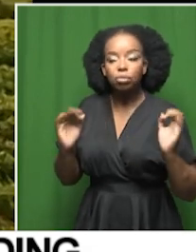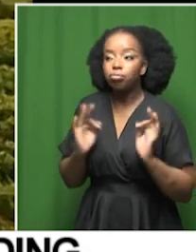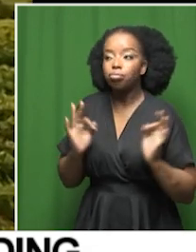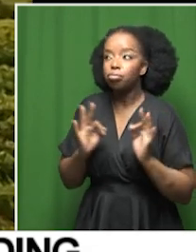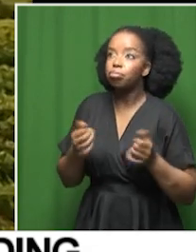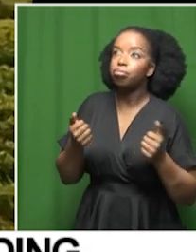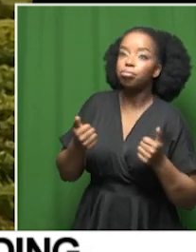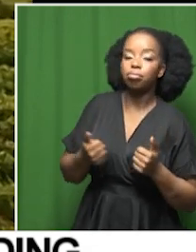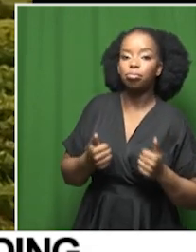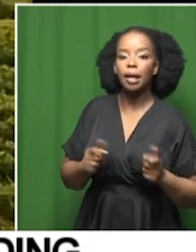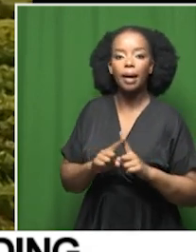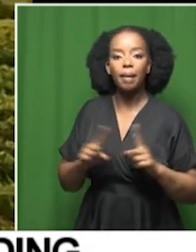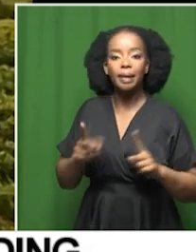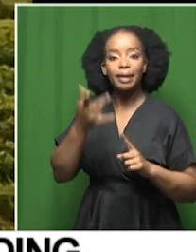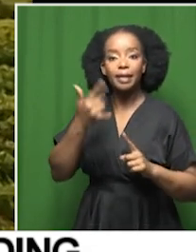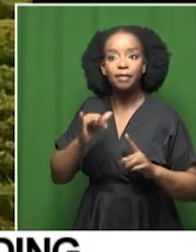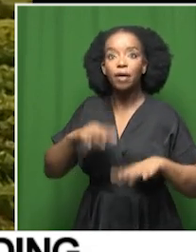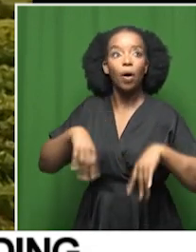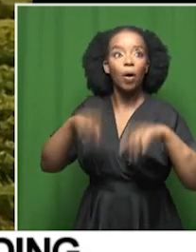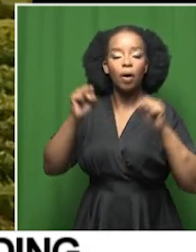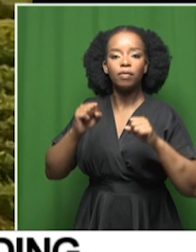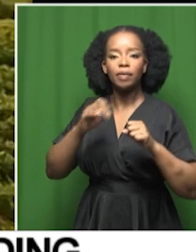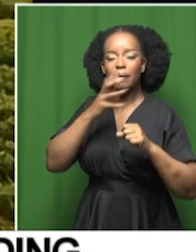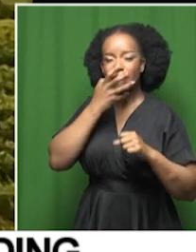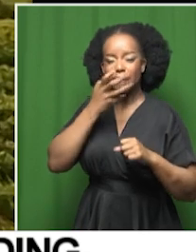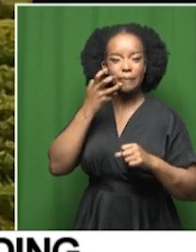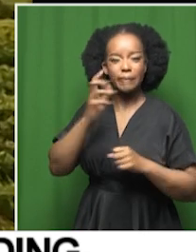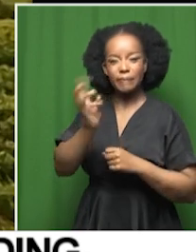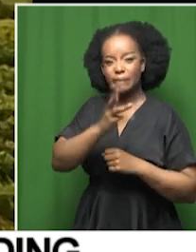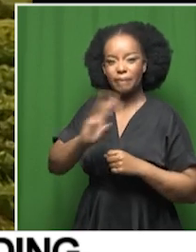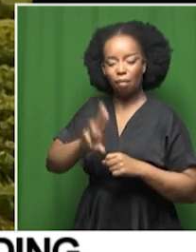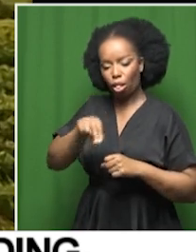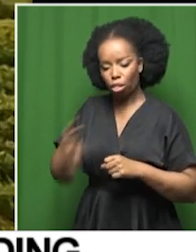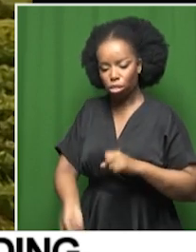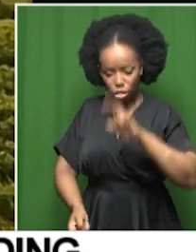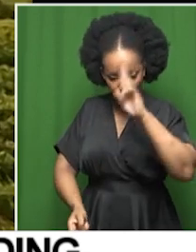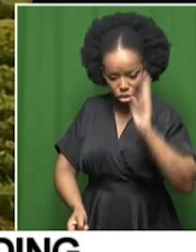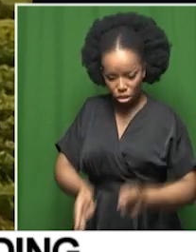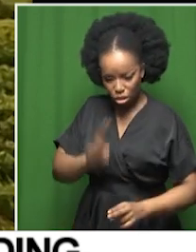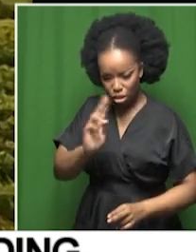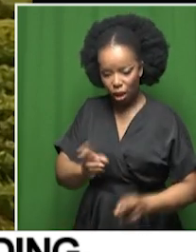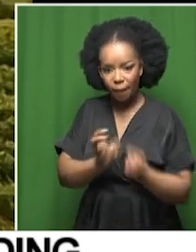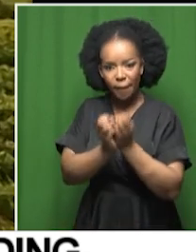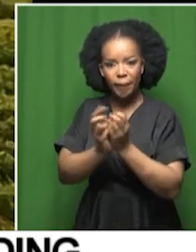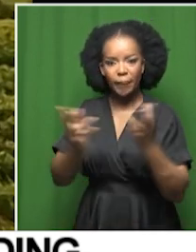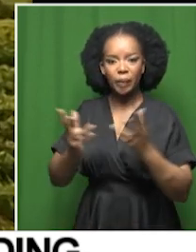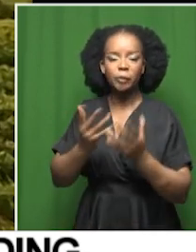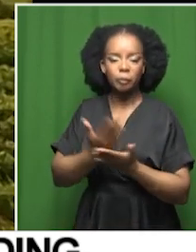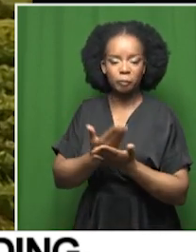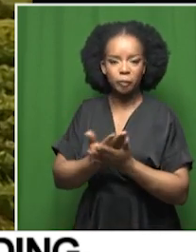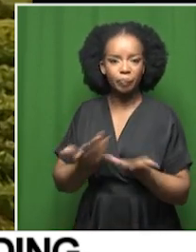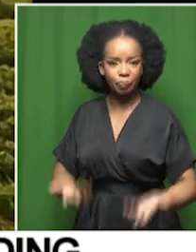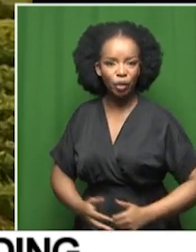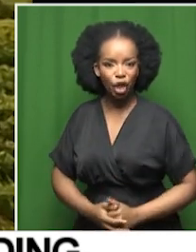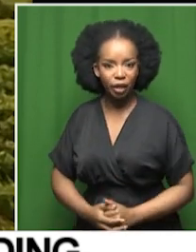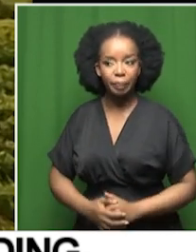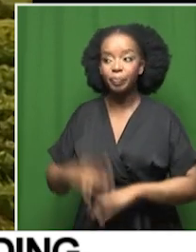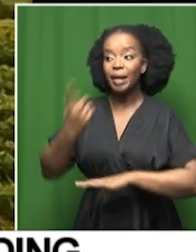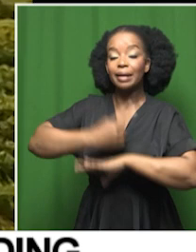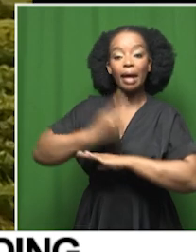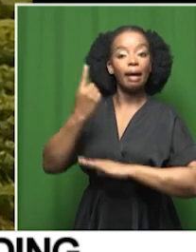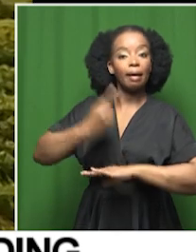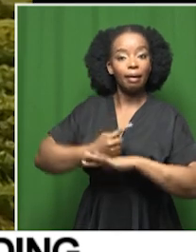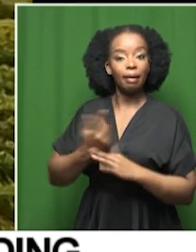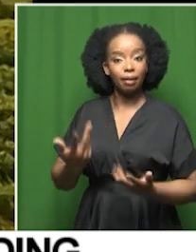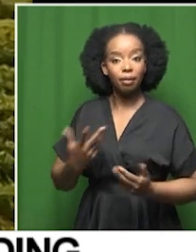Also, of course, availability of animal feeds, which also affects them. In the dairy industry, for instance, you'll find